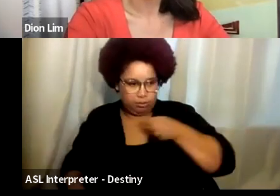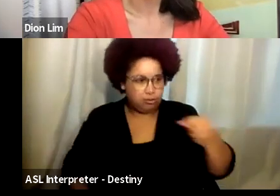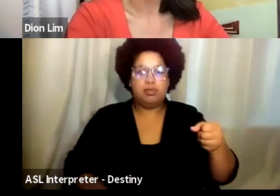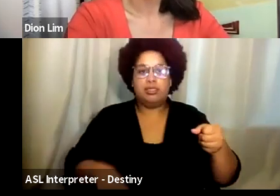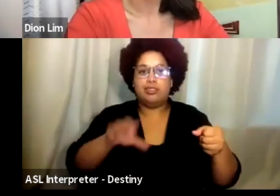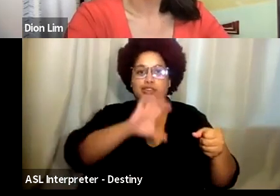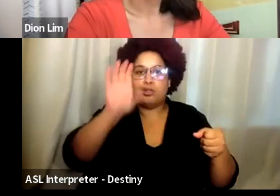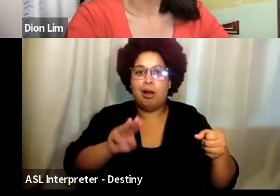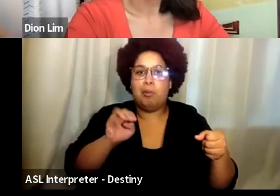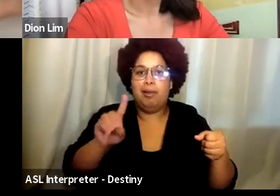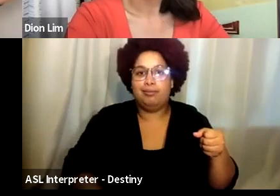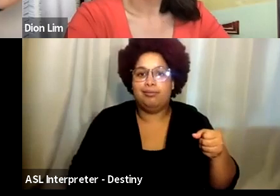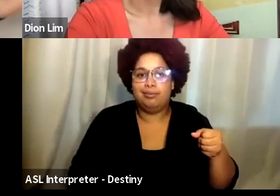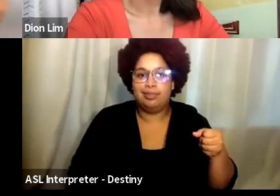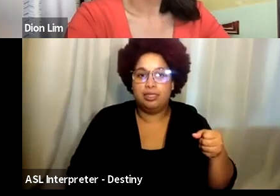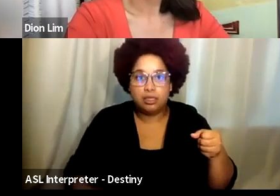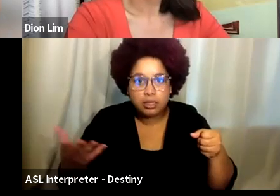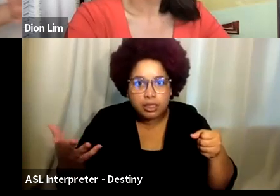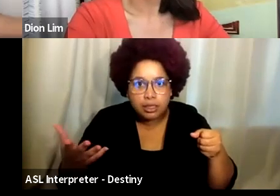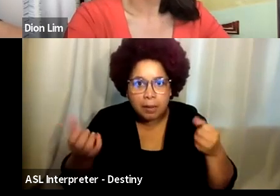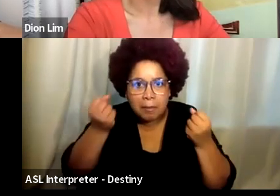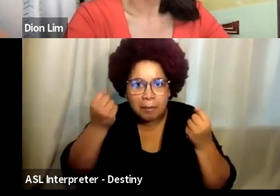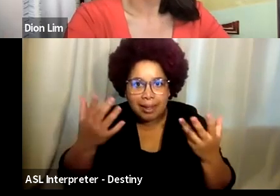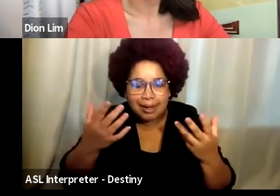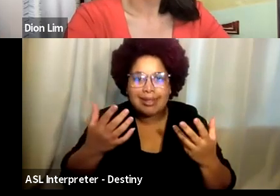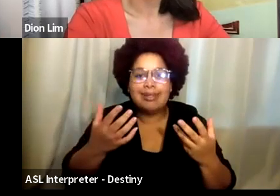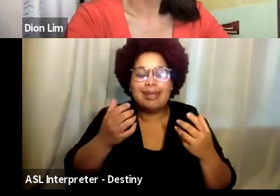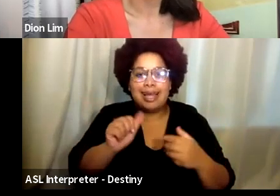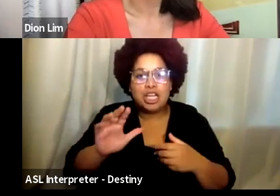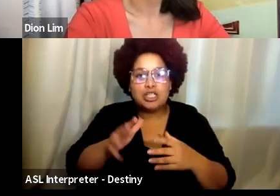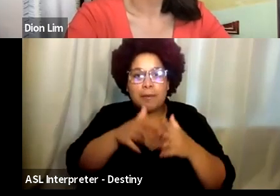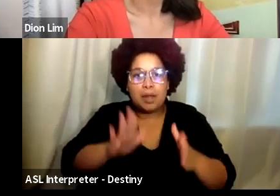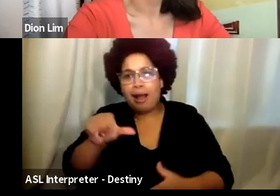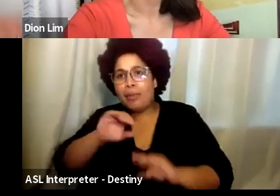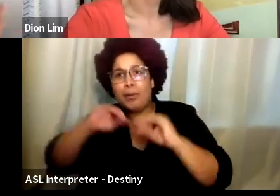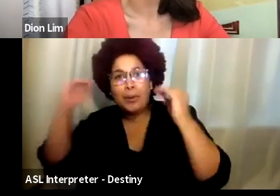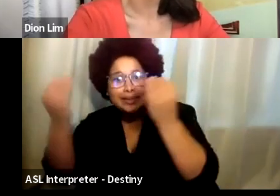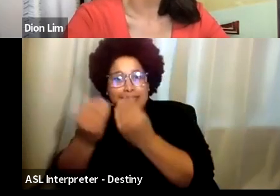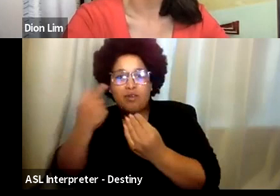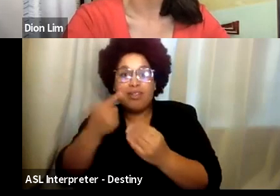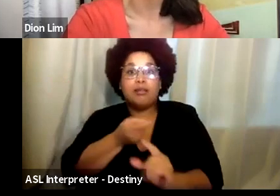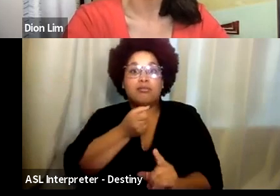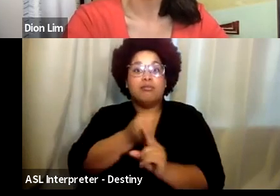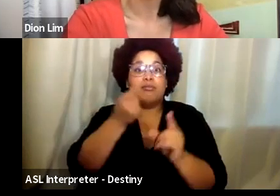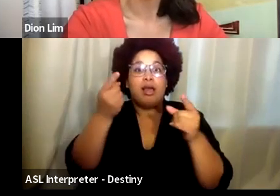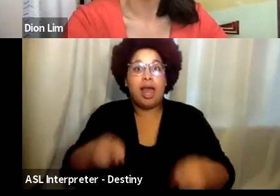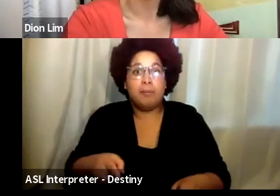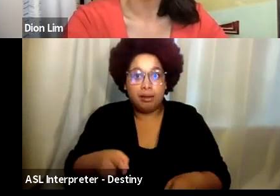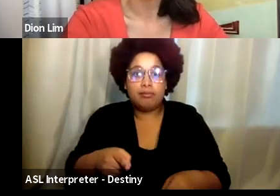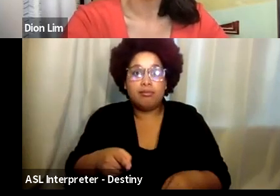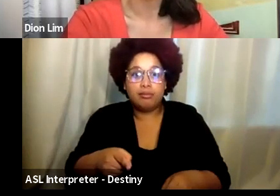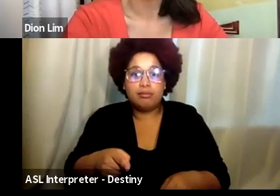me in Chicago Med. But it took several Asian Americans and another organization for it to actually come to